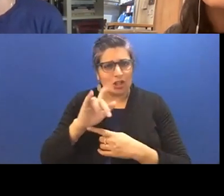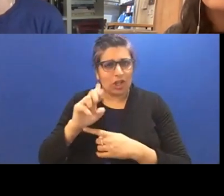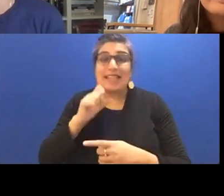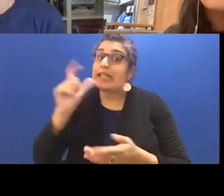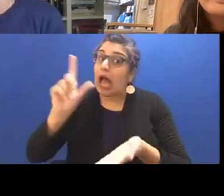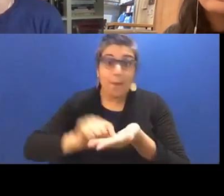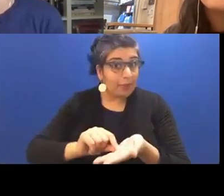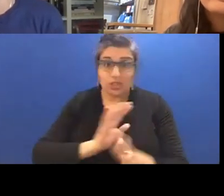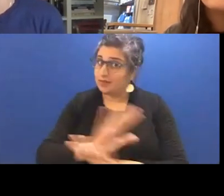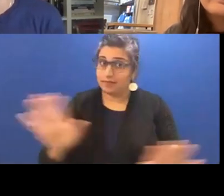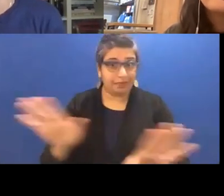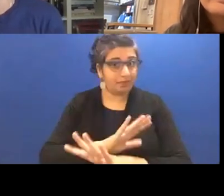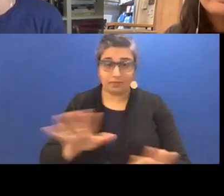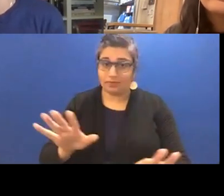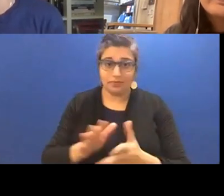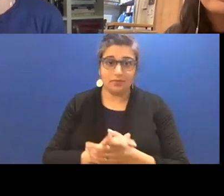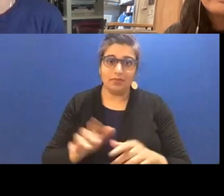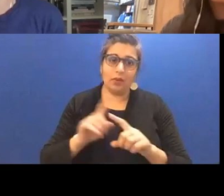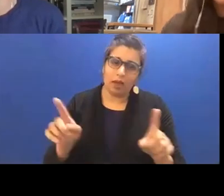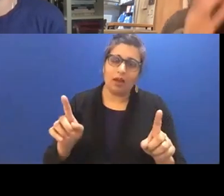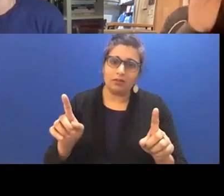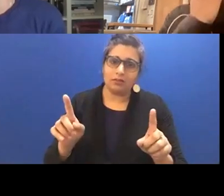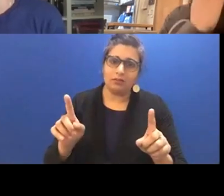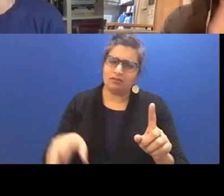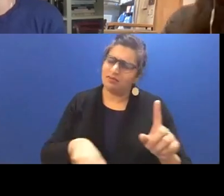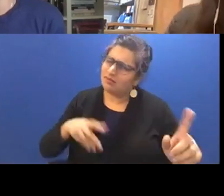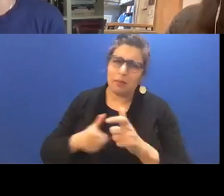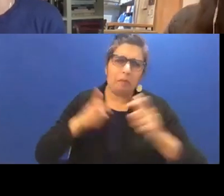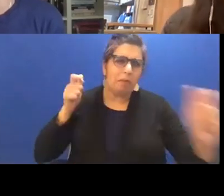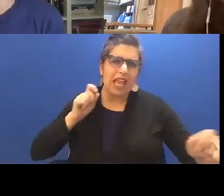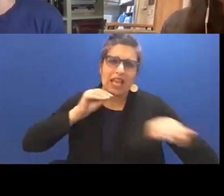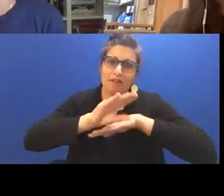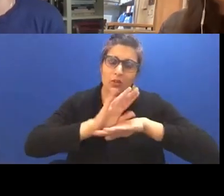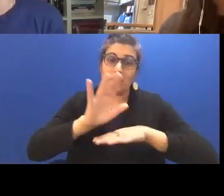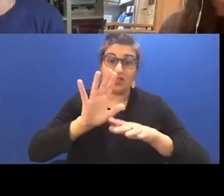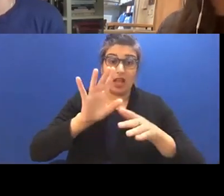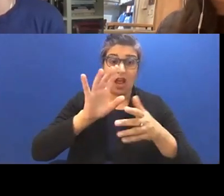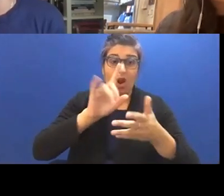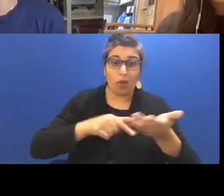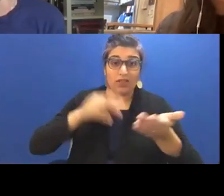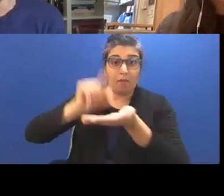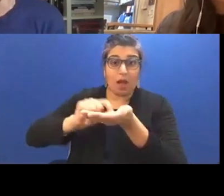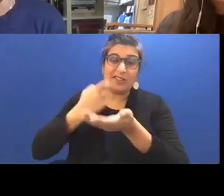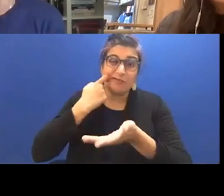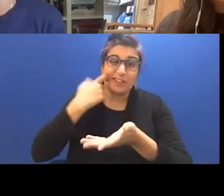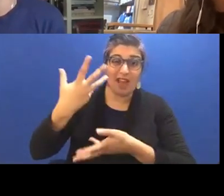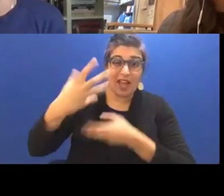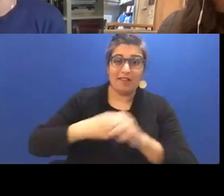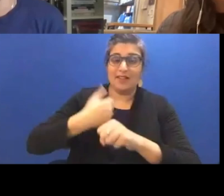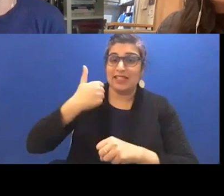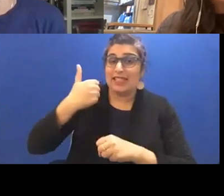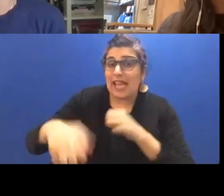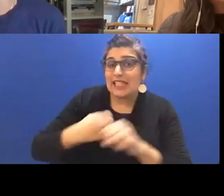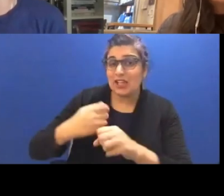It's not publishing directly per se, but it's had such a huge influence on what's been published over the last 5-10 years, longer than that,